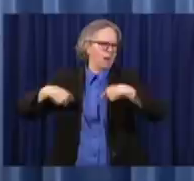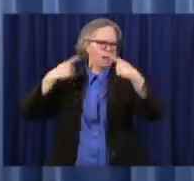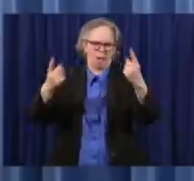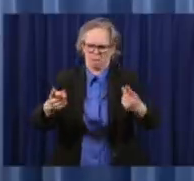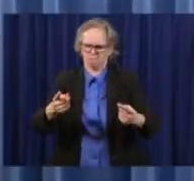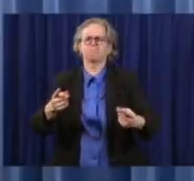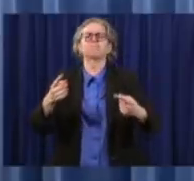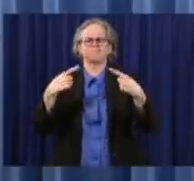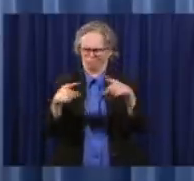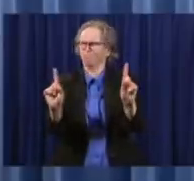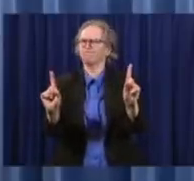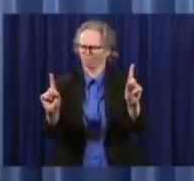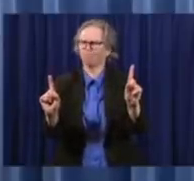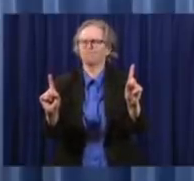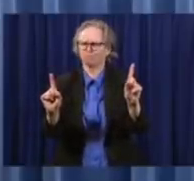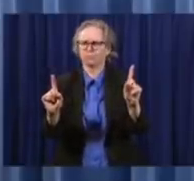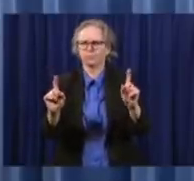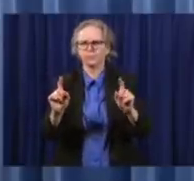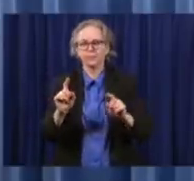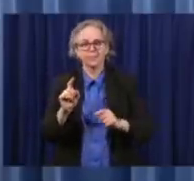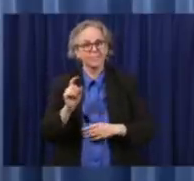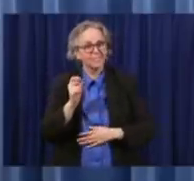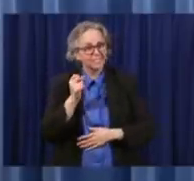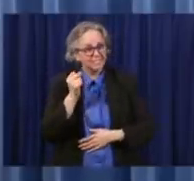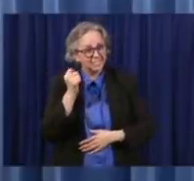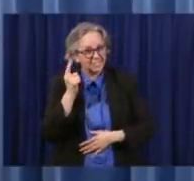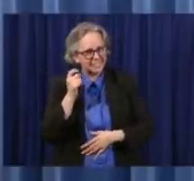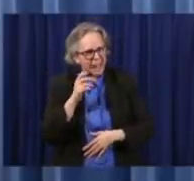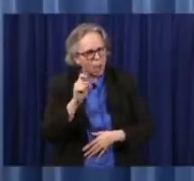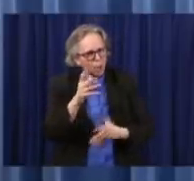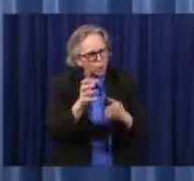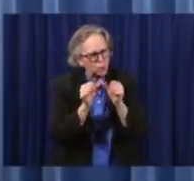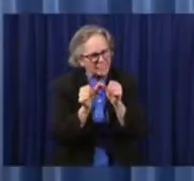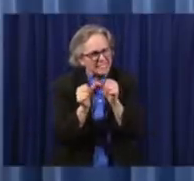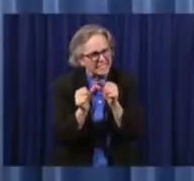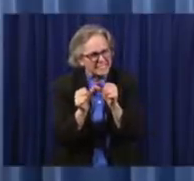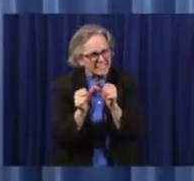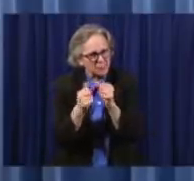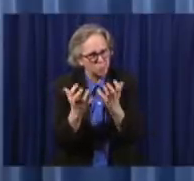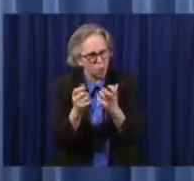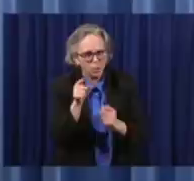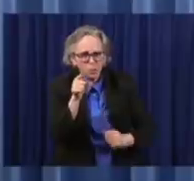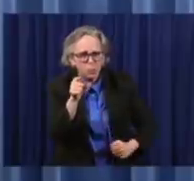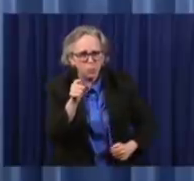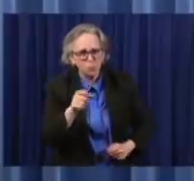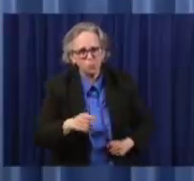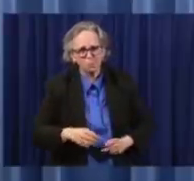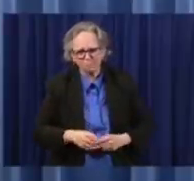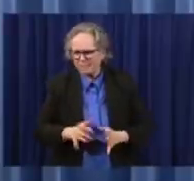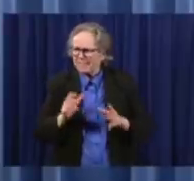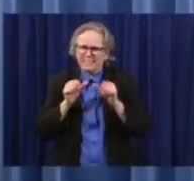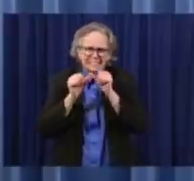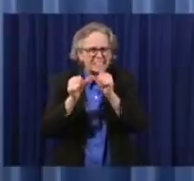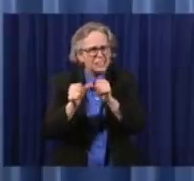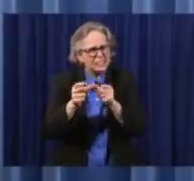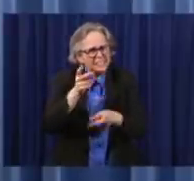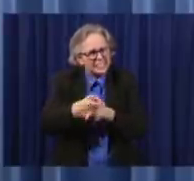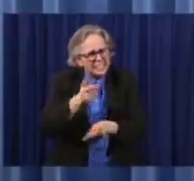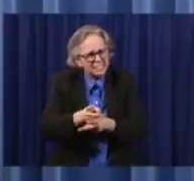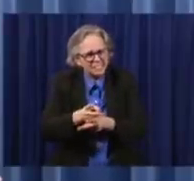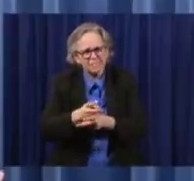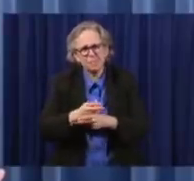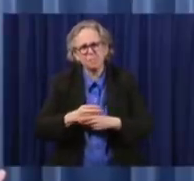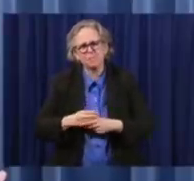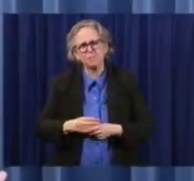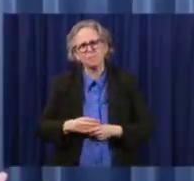things. So we need to continue to do these things. We need to continue to be careful. We need to continue to look